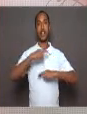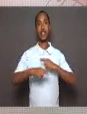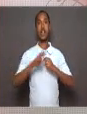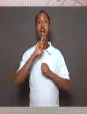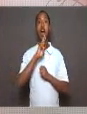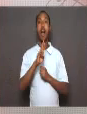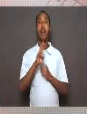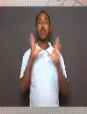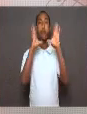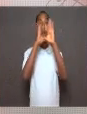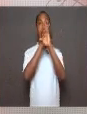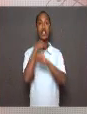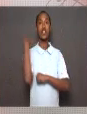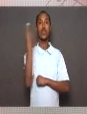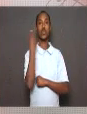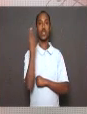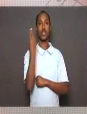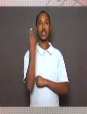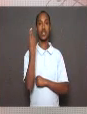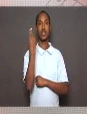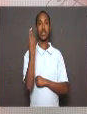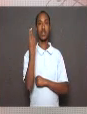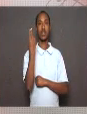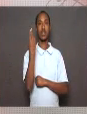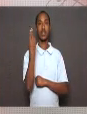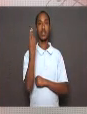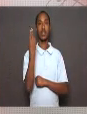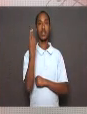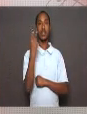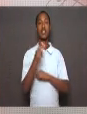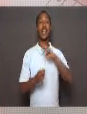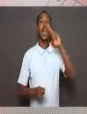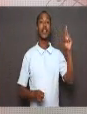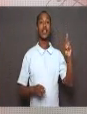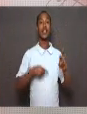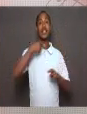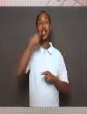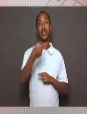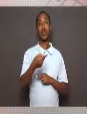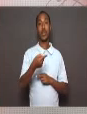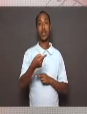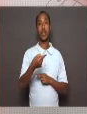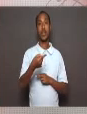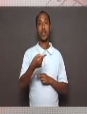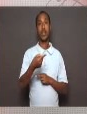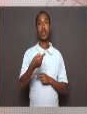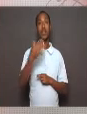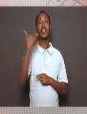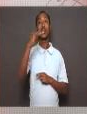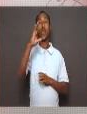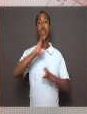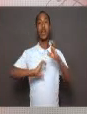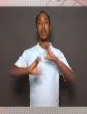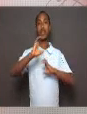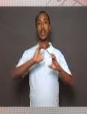are completely used up, the reactants are said to be in